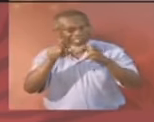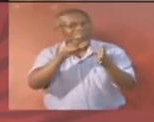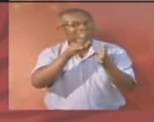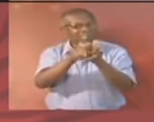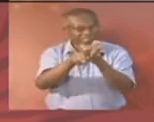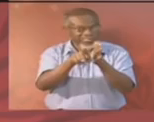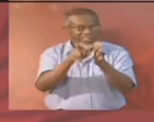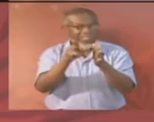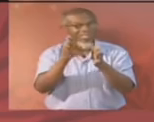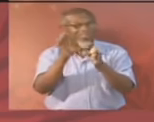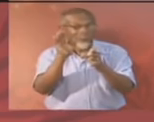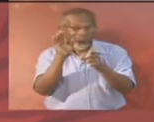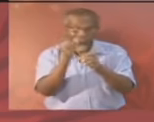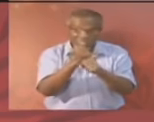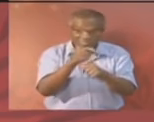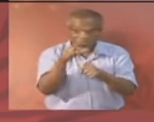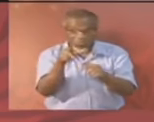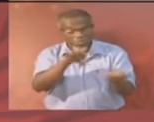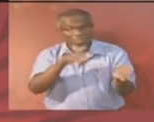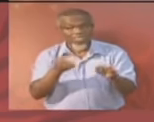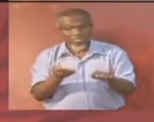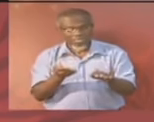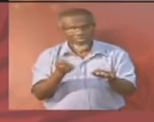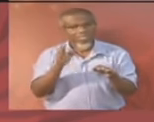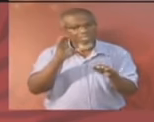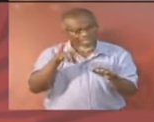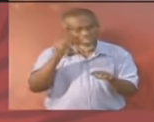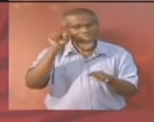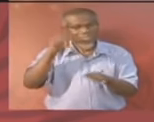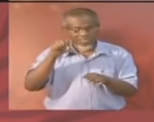of interest, the ones we're not even looking at closely, they're all deadly.